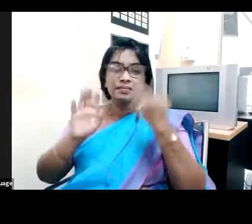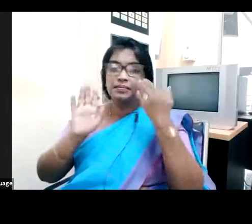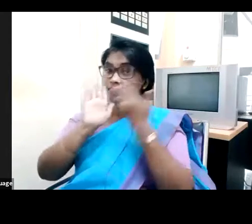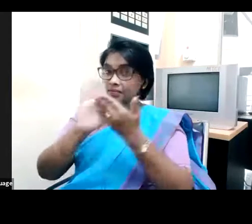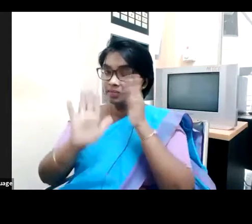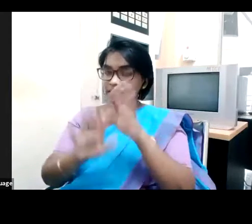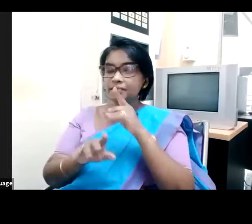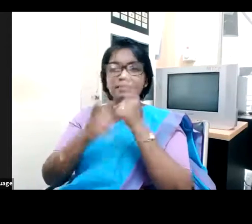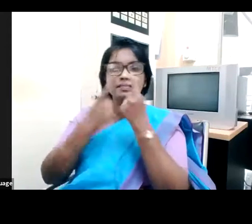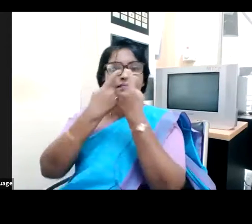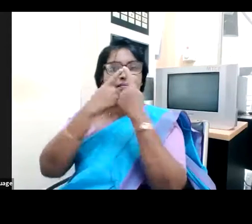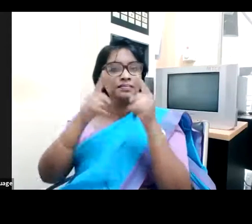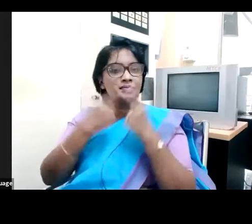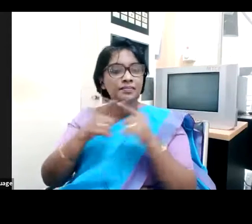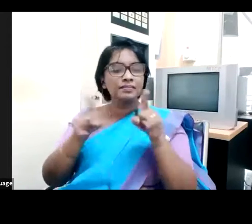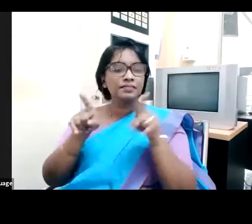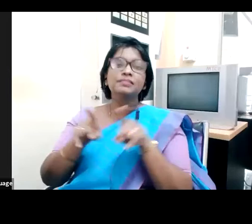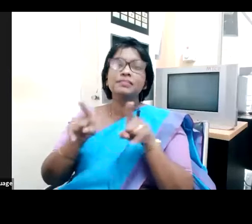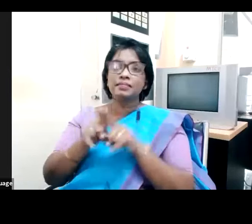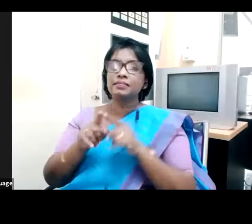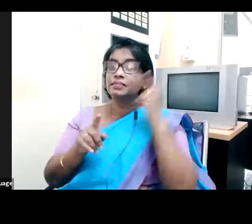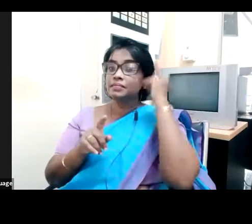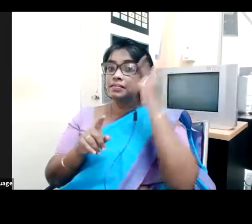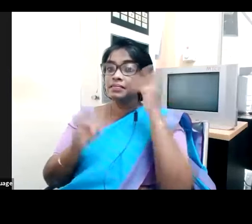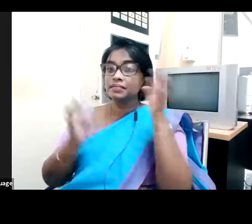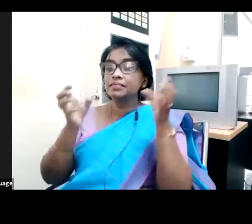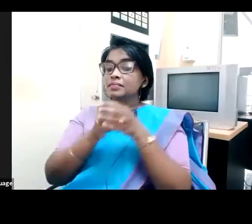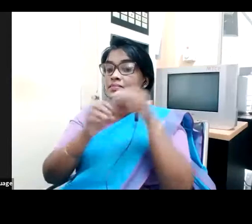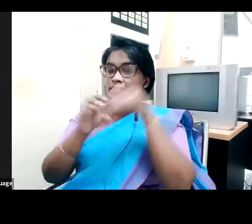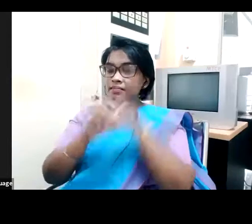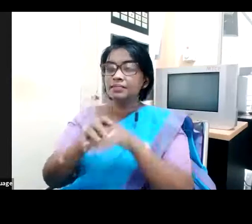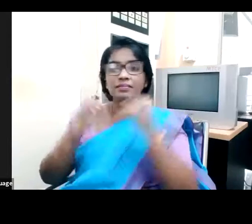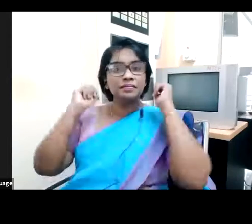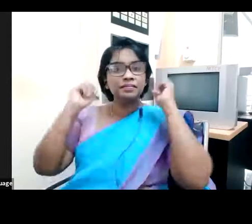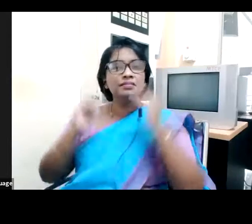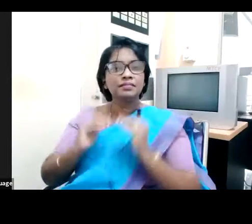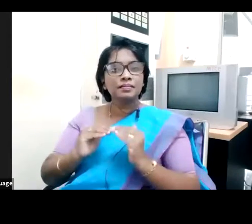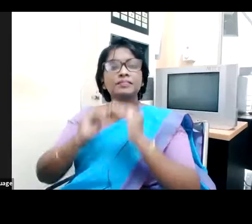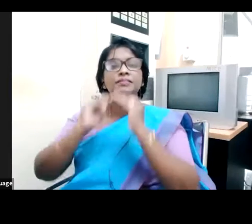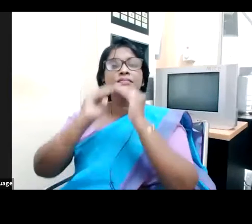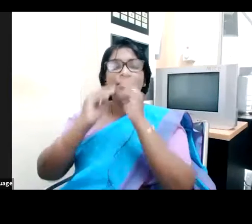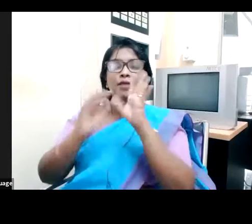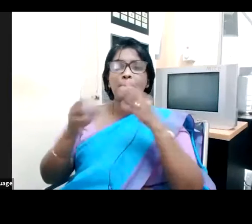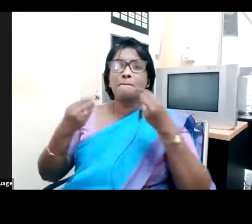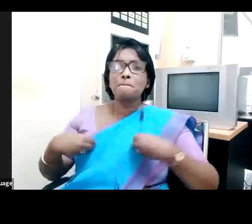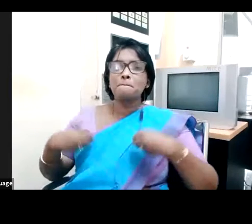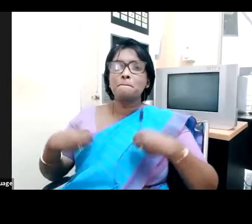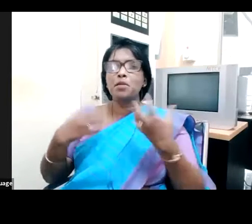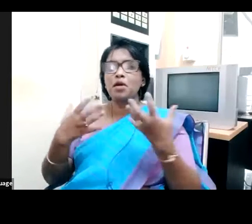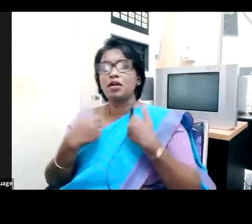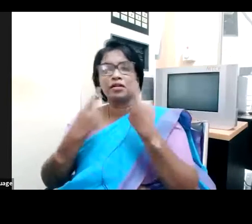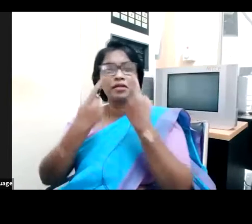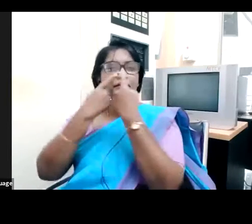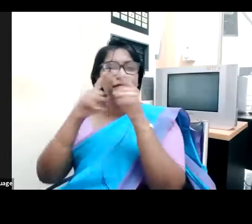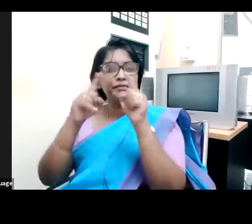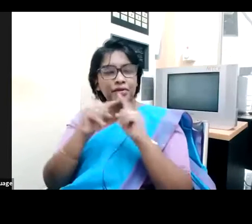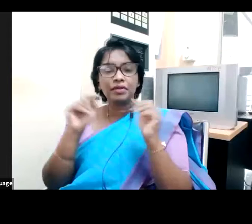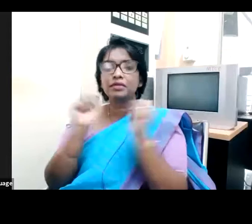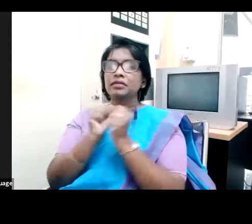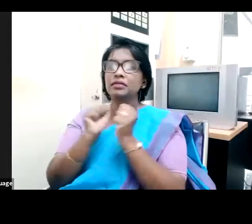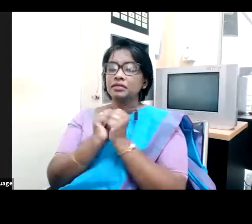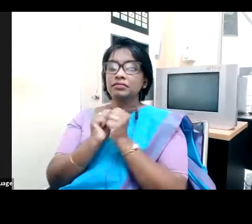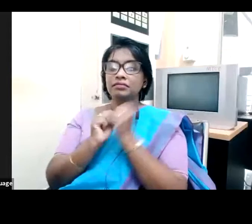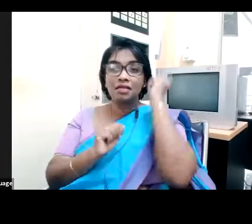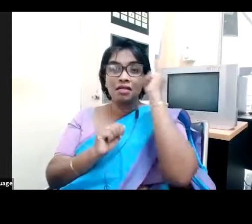outperform peer organizations that does not have a diverse management teams. And such management teams